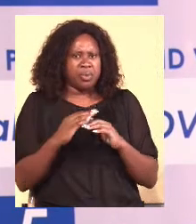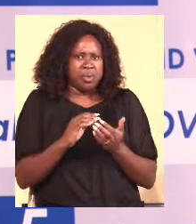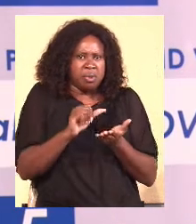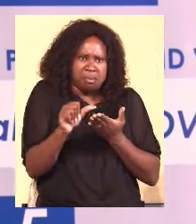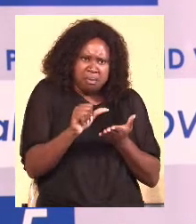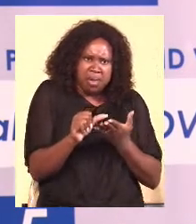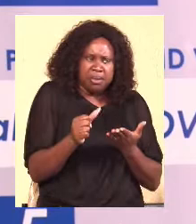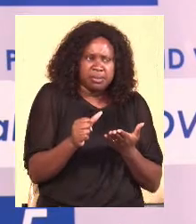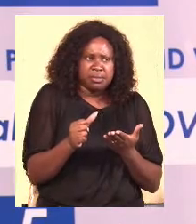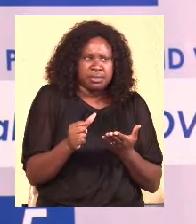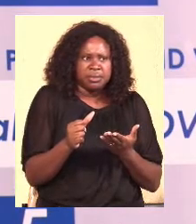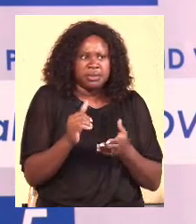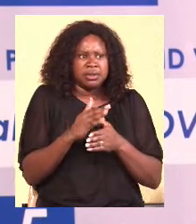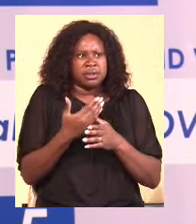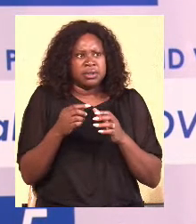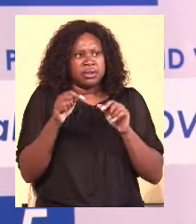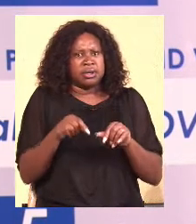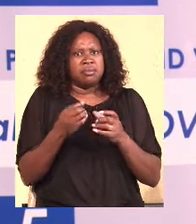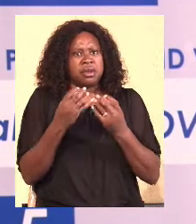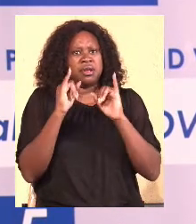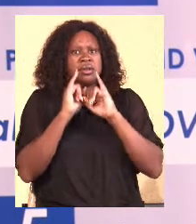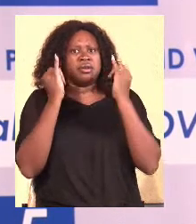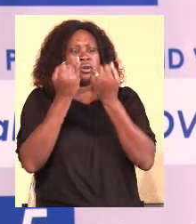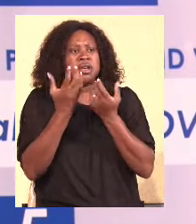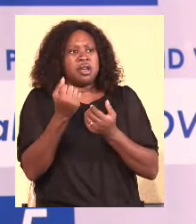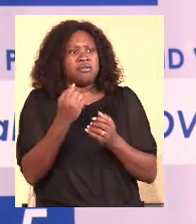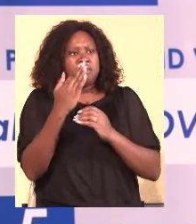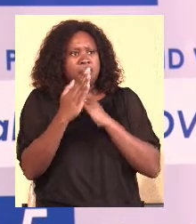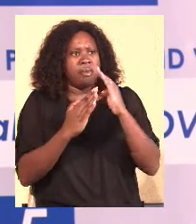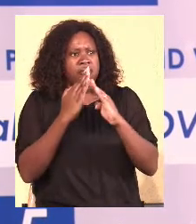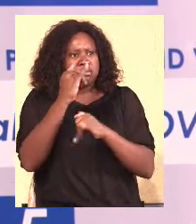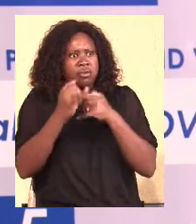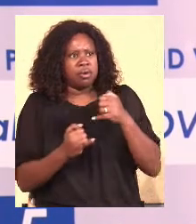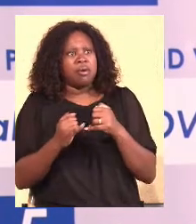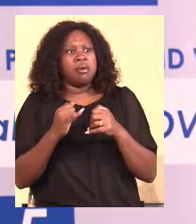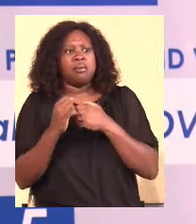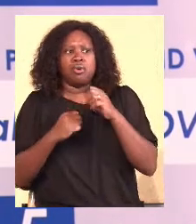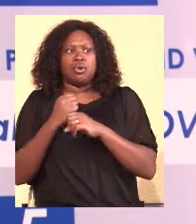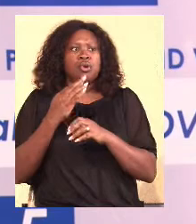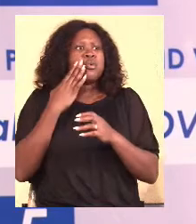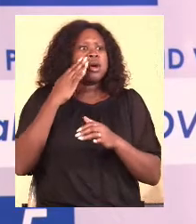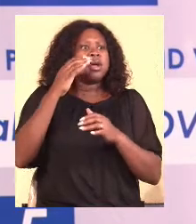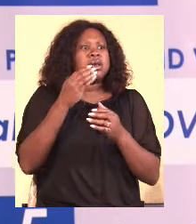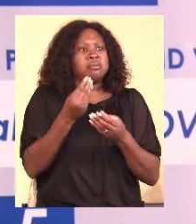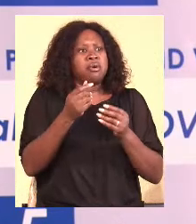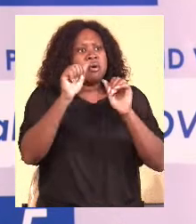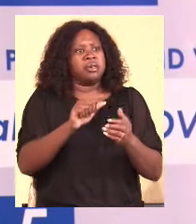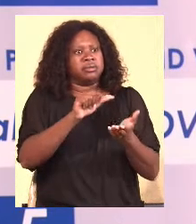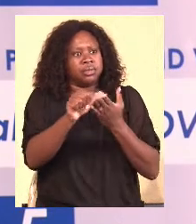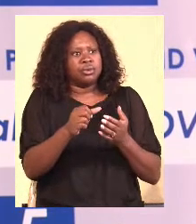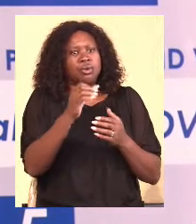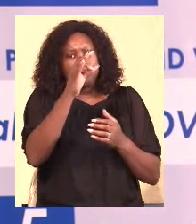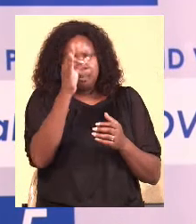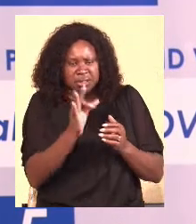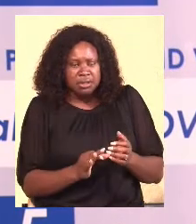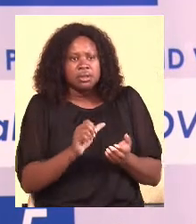methods? Because as we stand, most institutions have due dates during the years on when certain amounts or percentages need to be